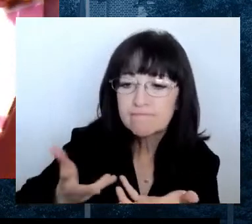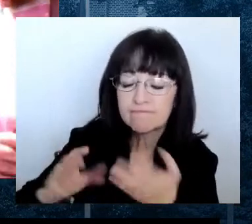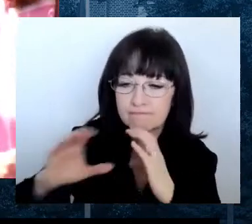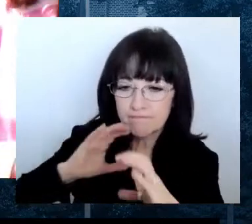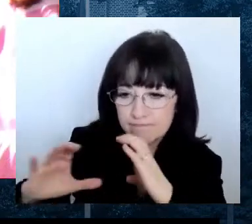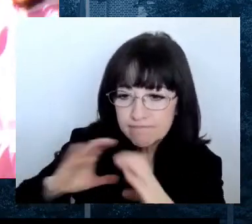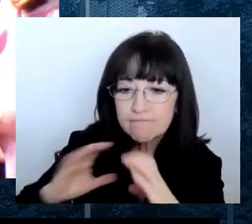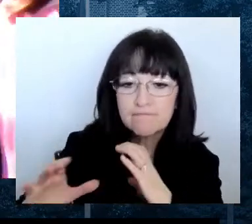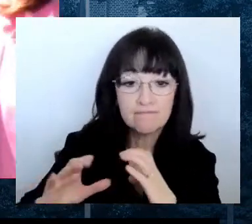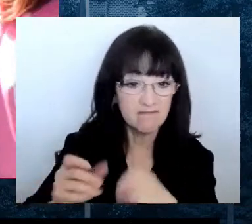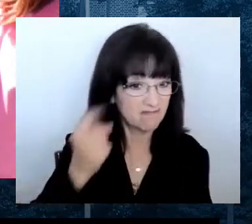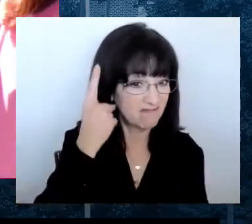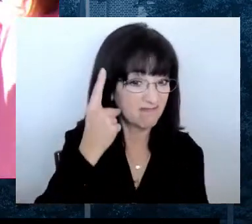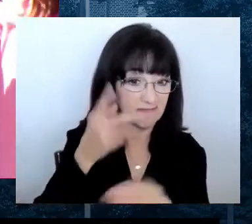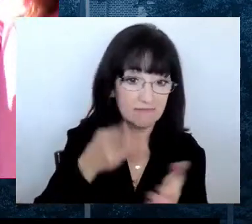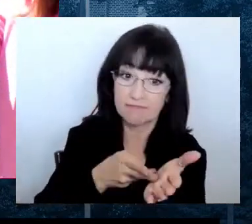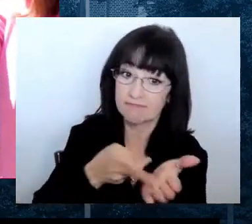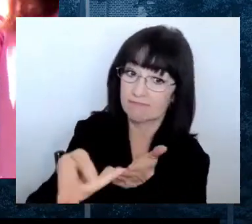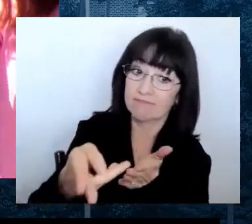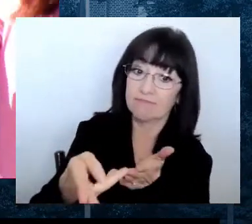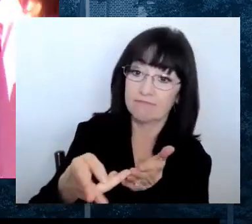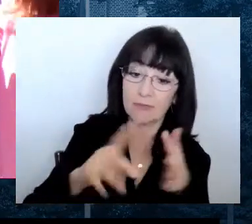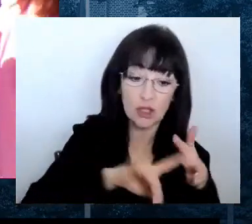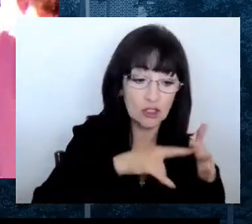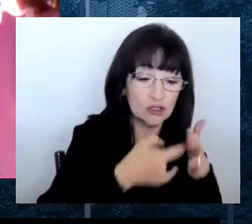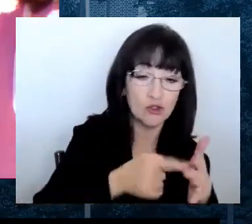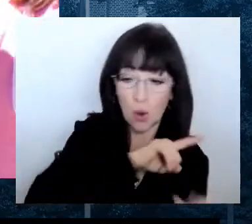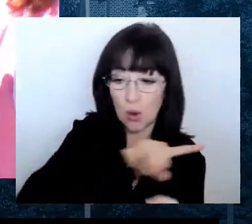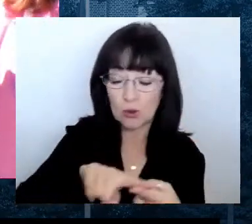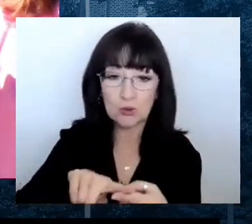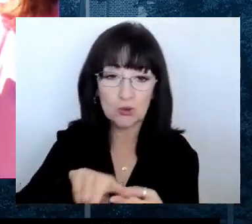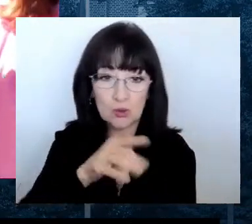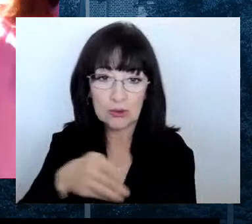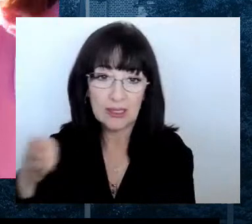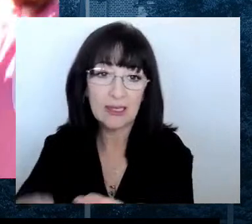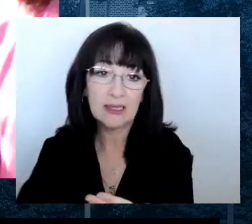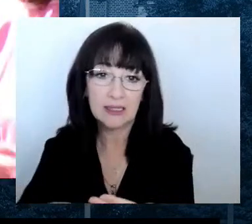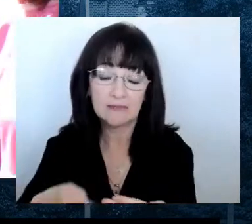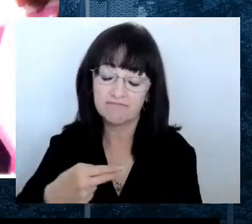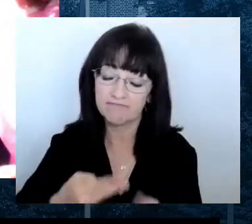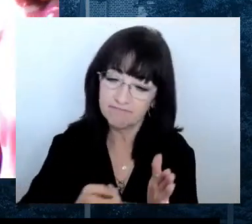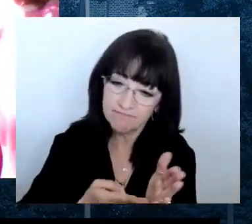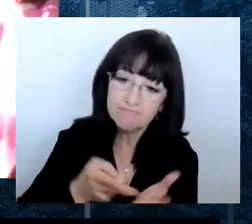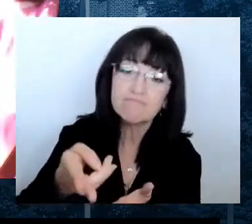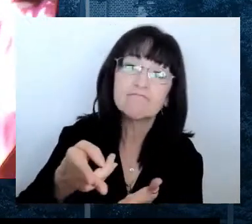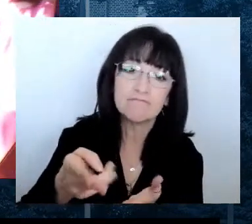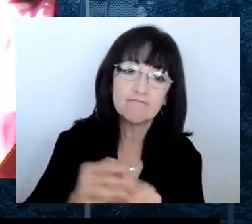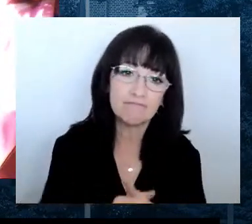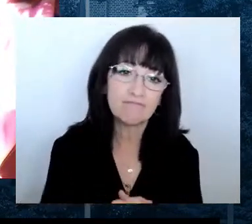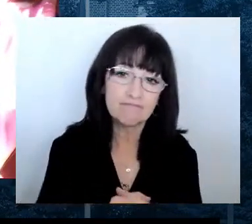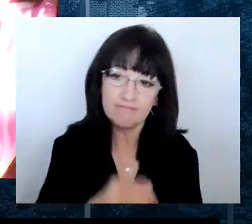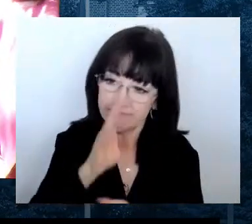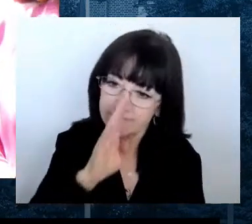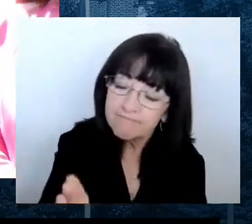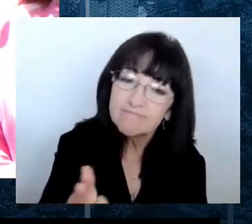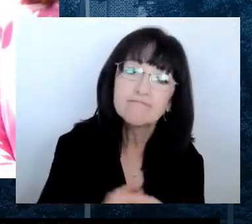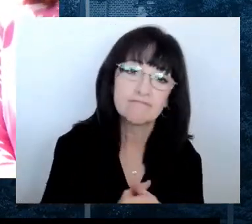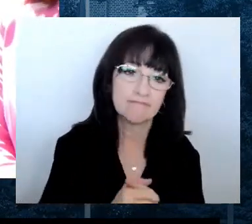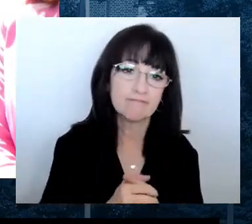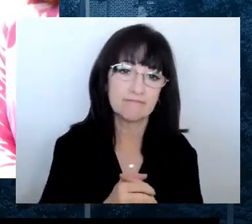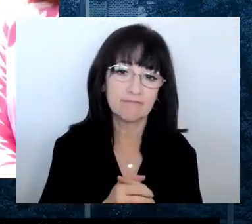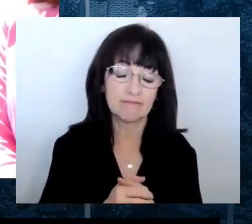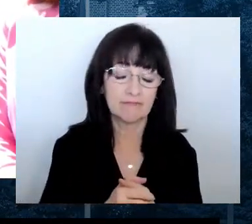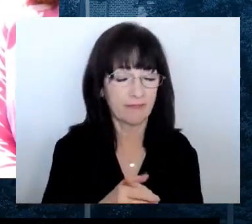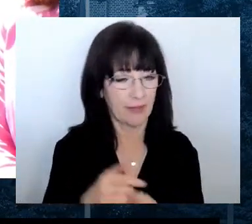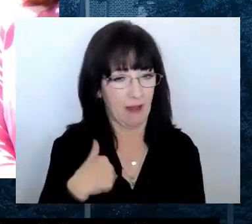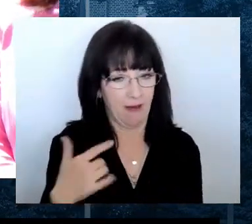They were straight shooters from the beginning. And that's why, in my opinion, we're able to stand here today to